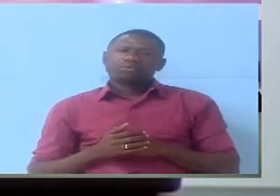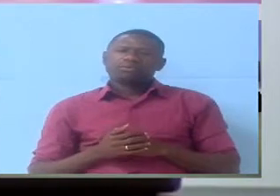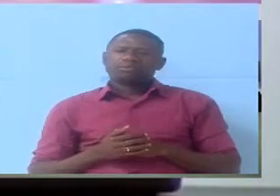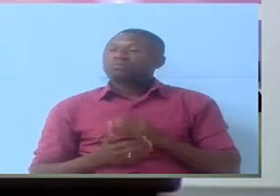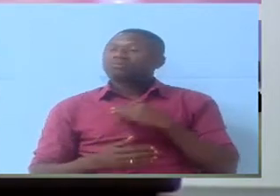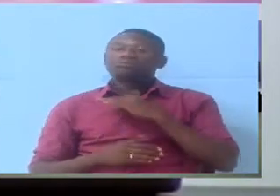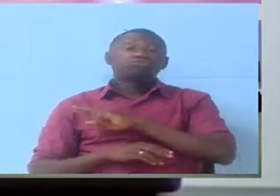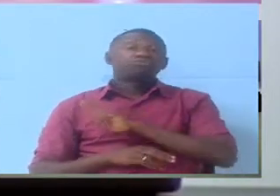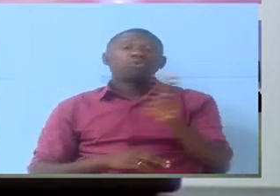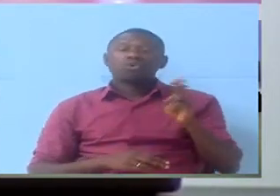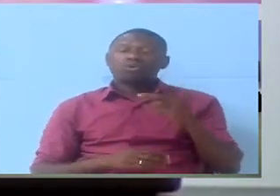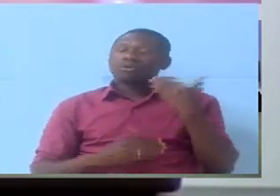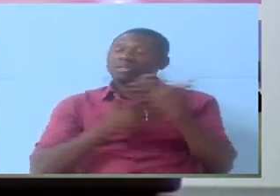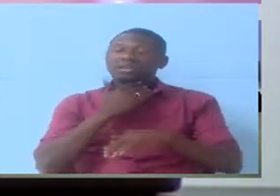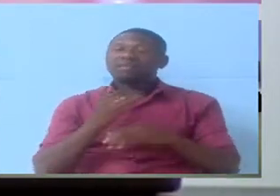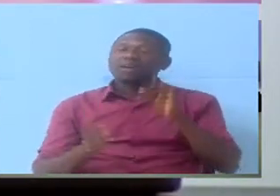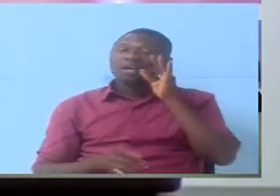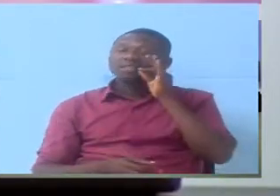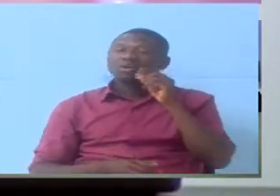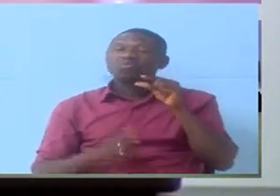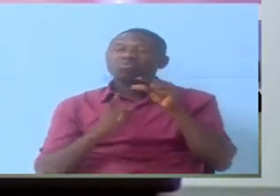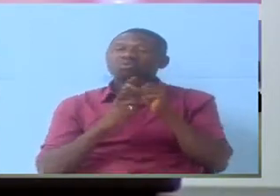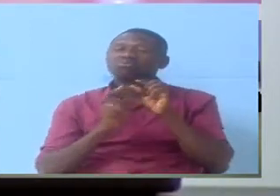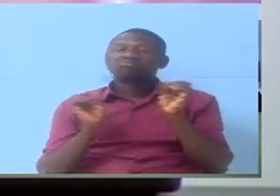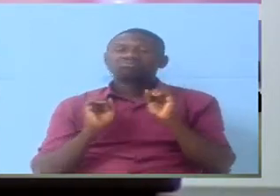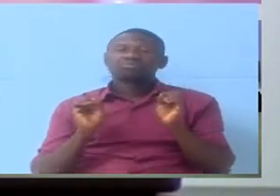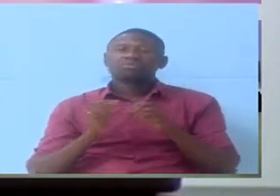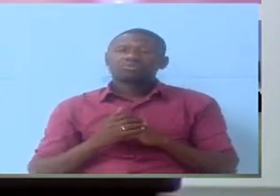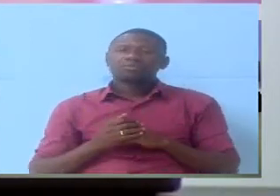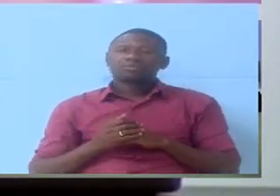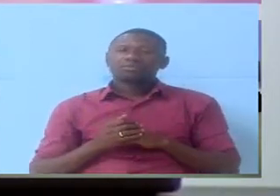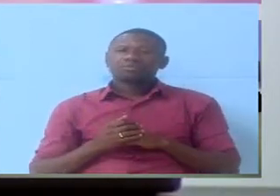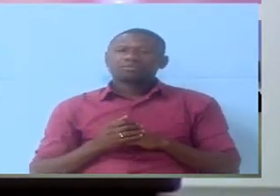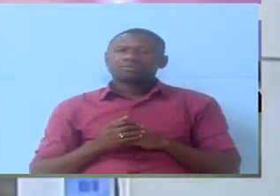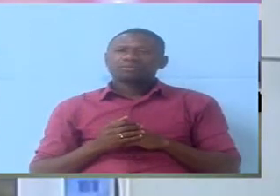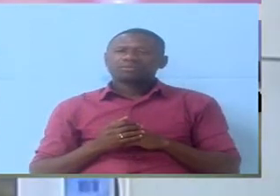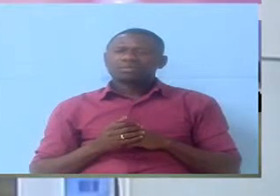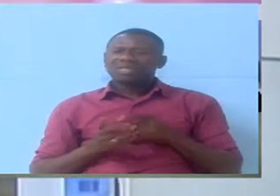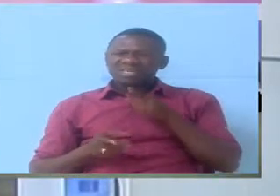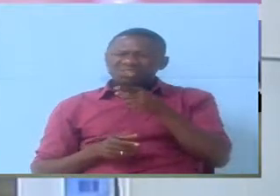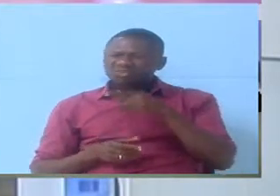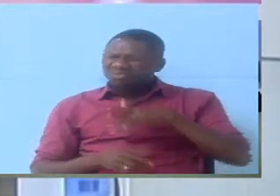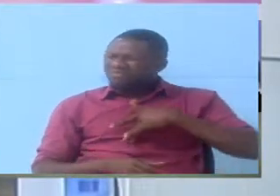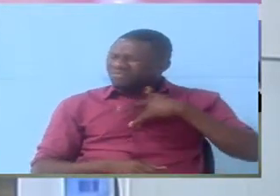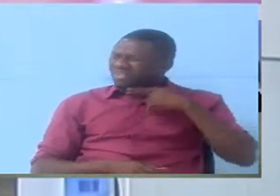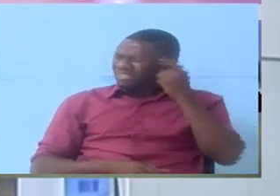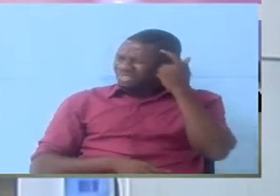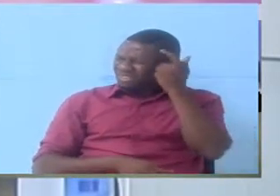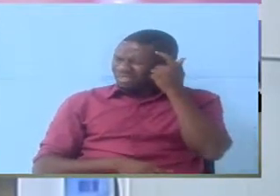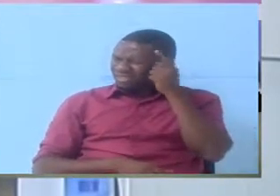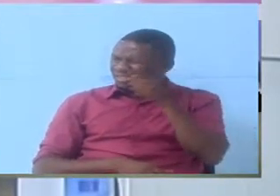He just hung up the phone. Did you sense at that stage that he was happy with your activities?